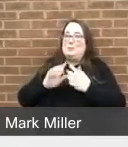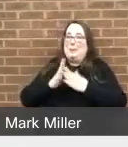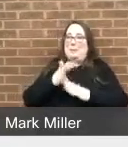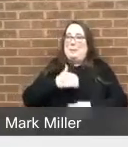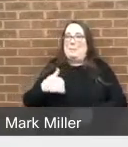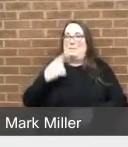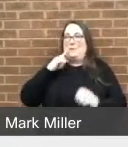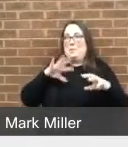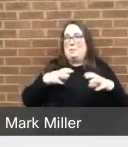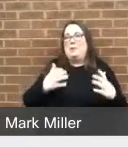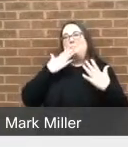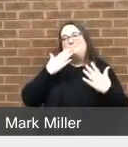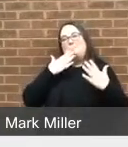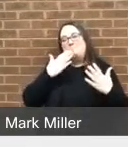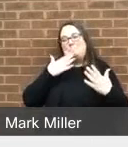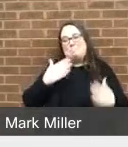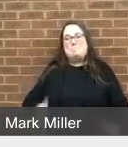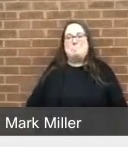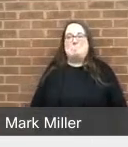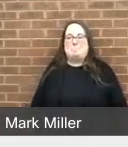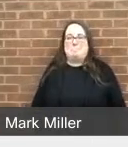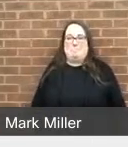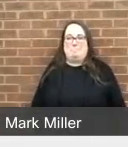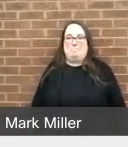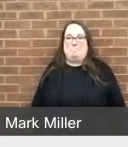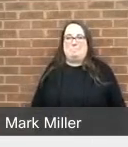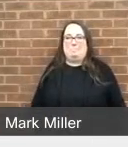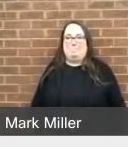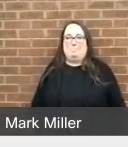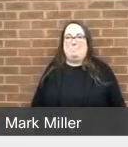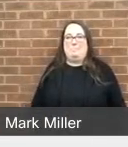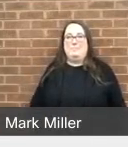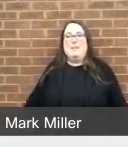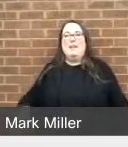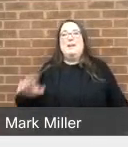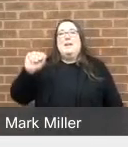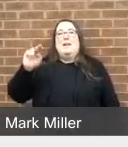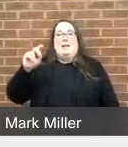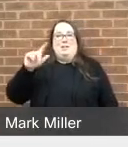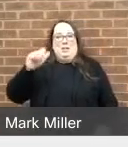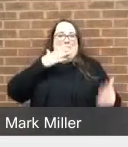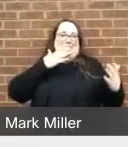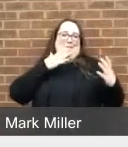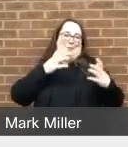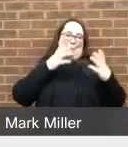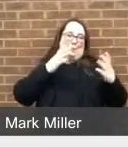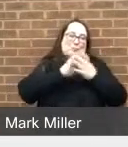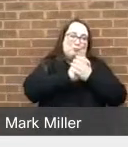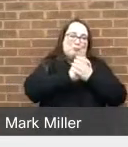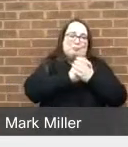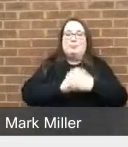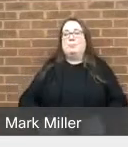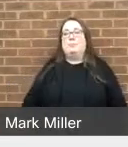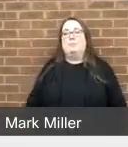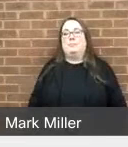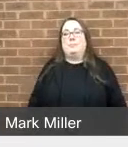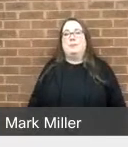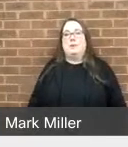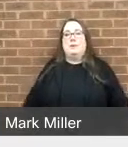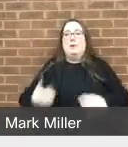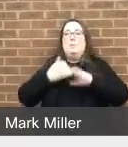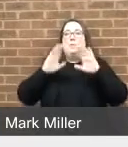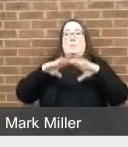with everybody. Thank you. Thank you so much, Sue, and congratulations as well. Before we open up to